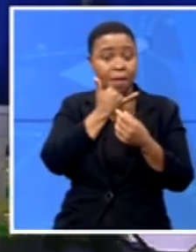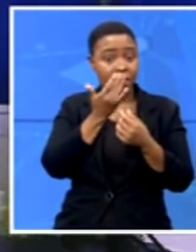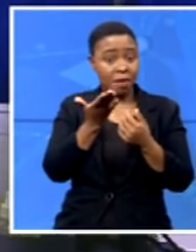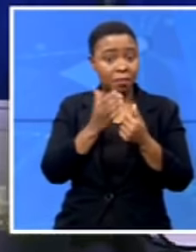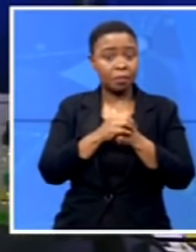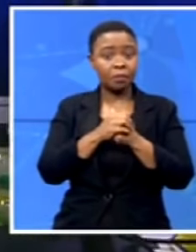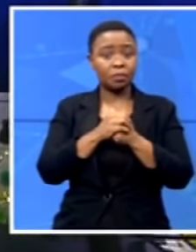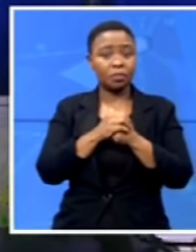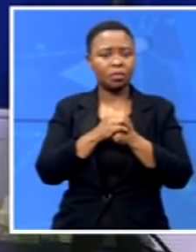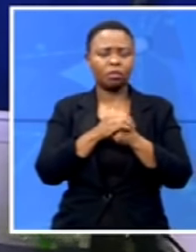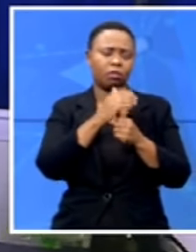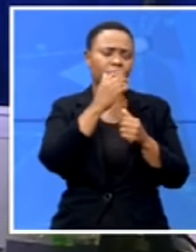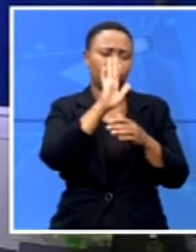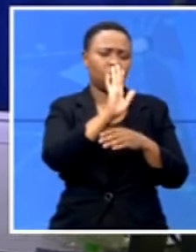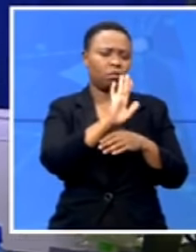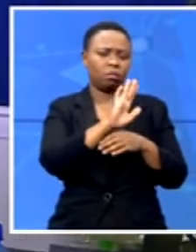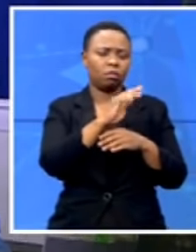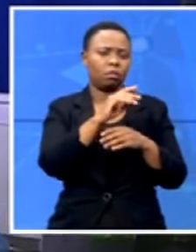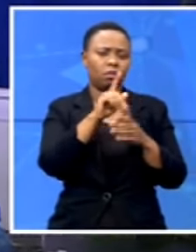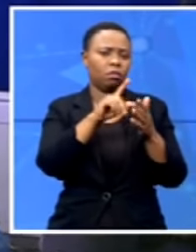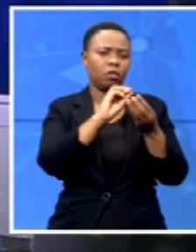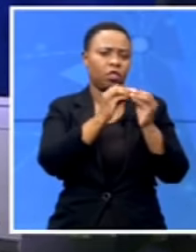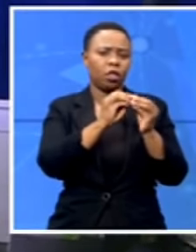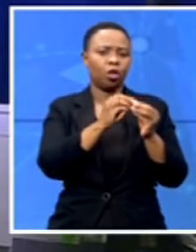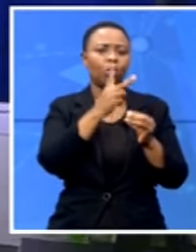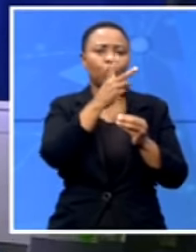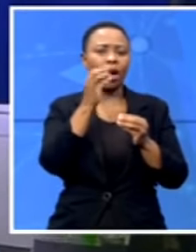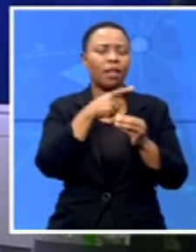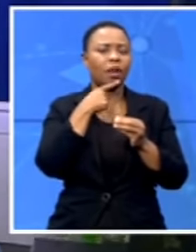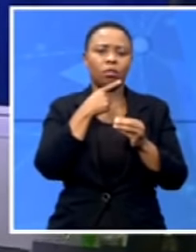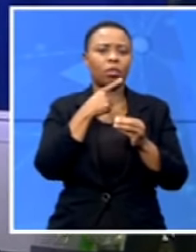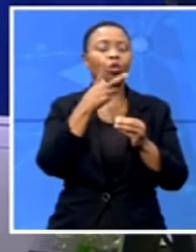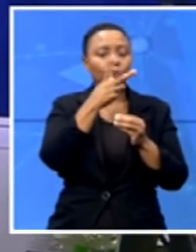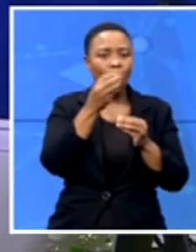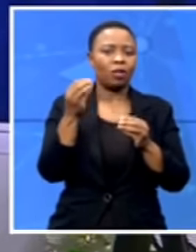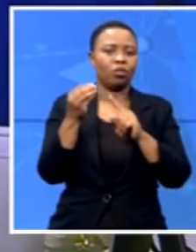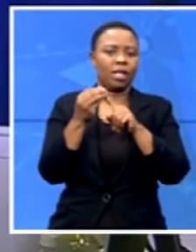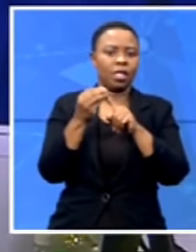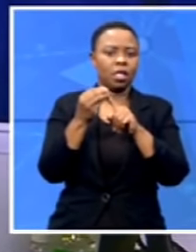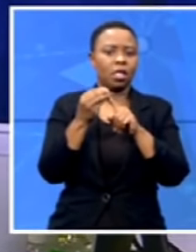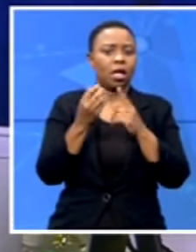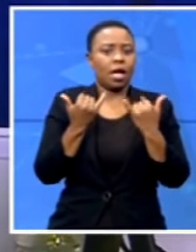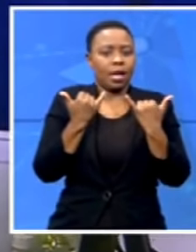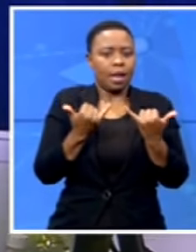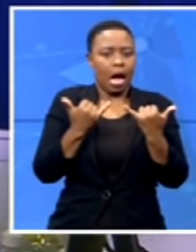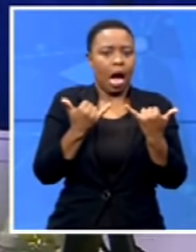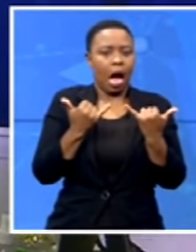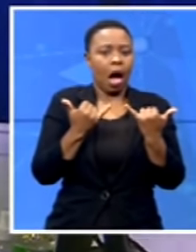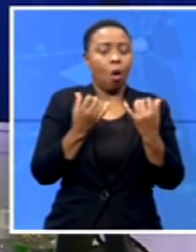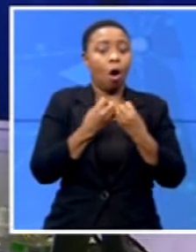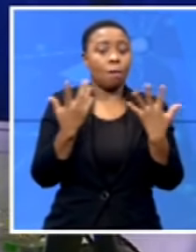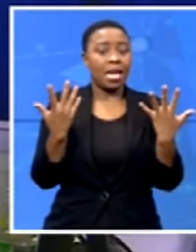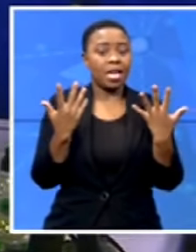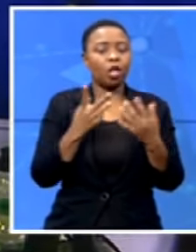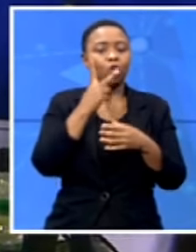It's 200,000 votes that was cast, yes. But we are currently sitting on the to 2,000 some odd, which